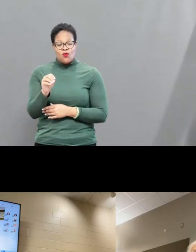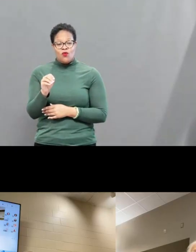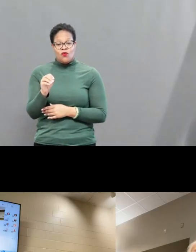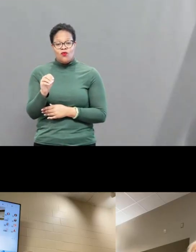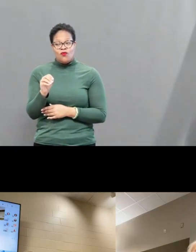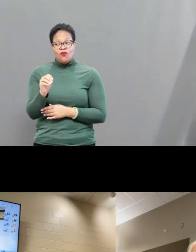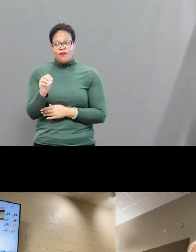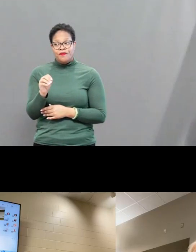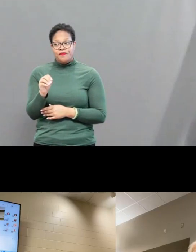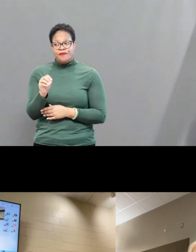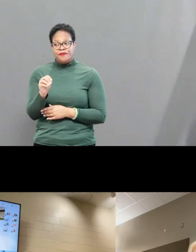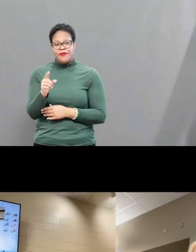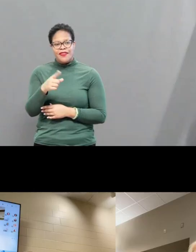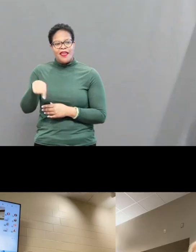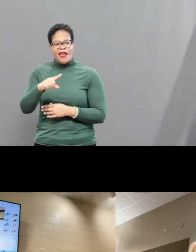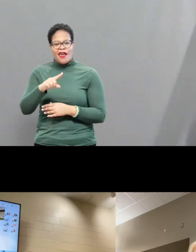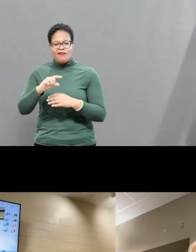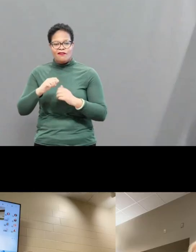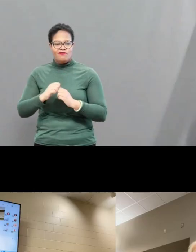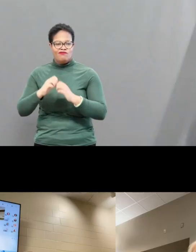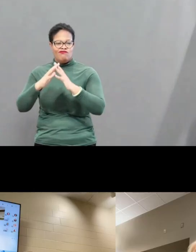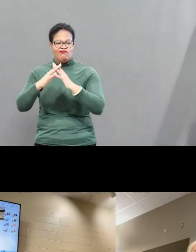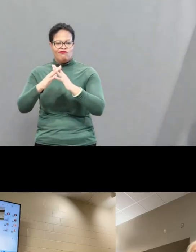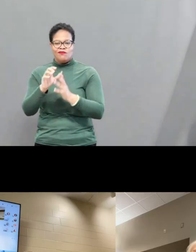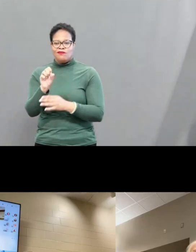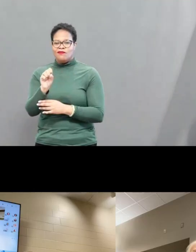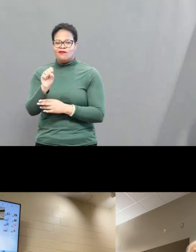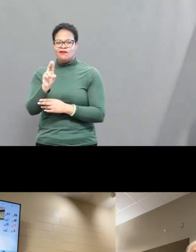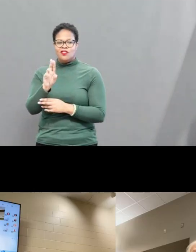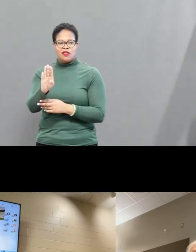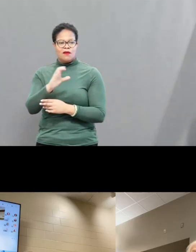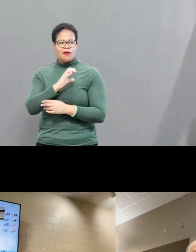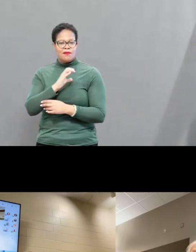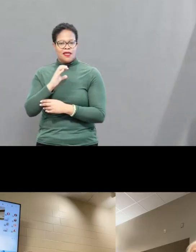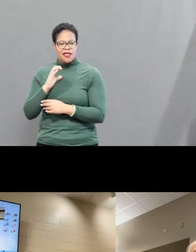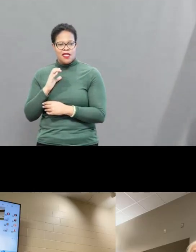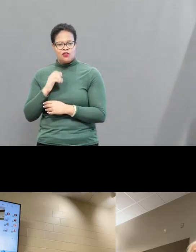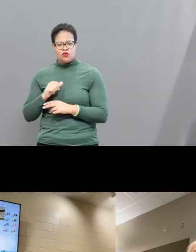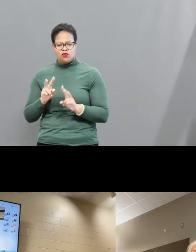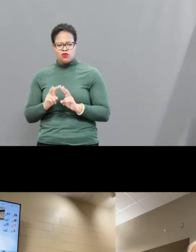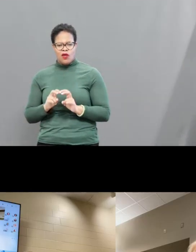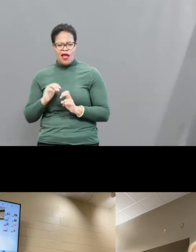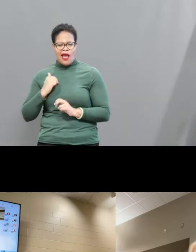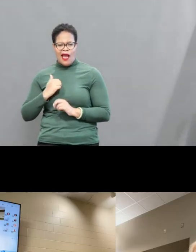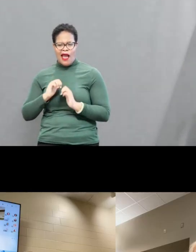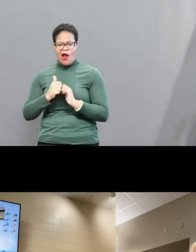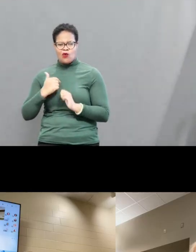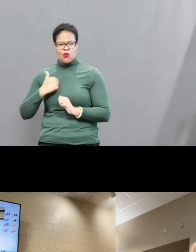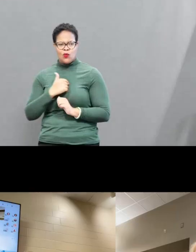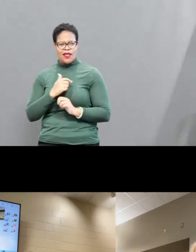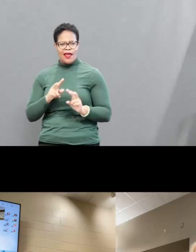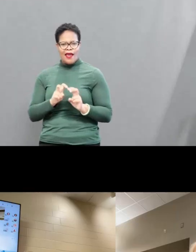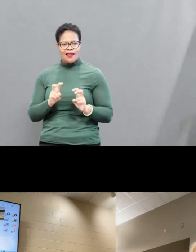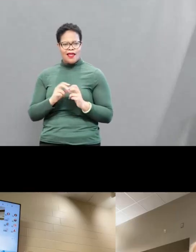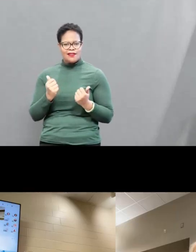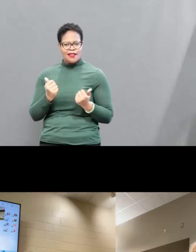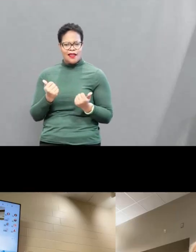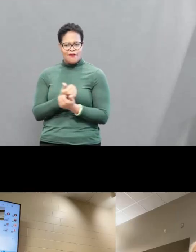together a subcommittee to look at the way we analyze